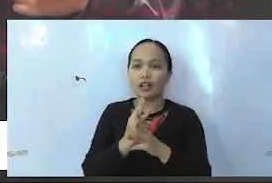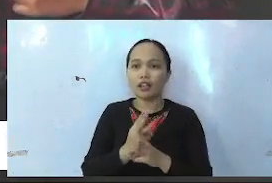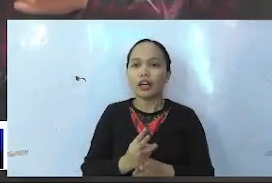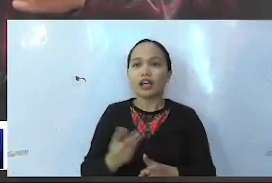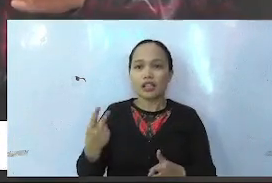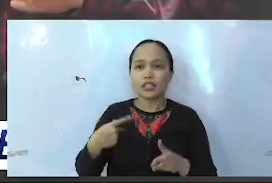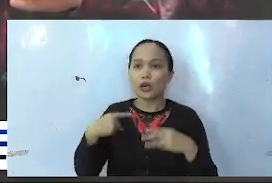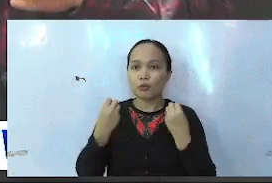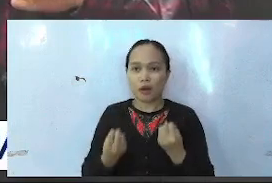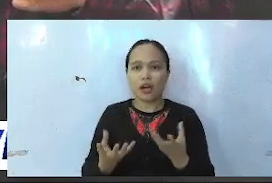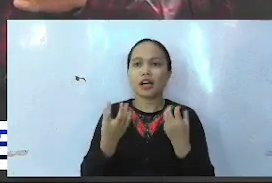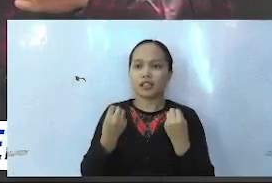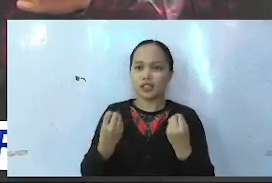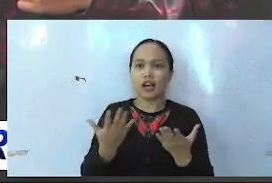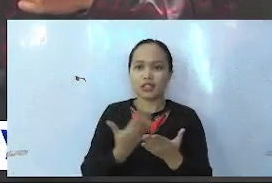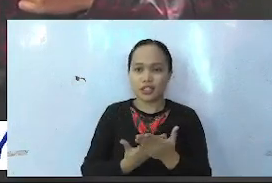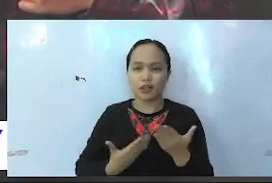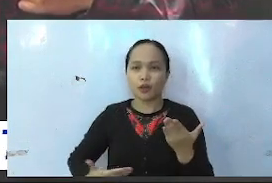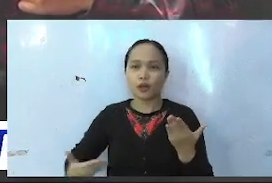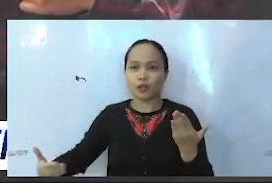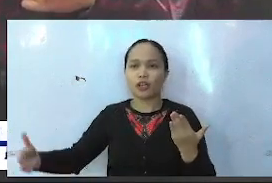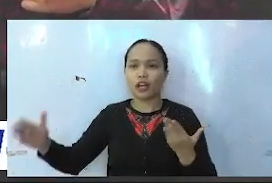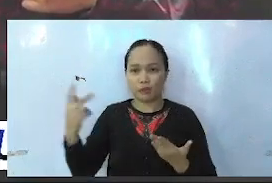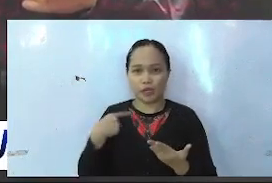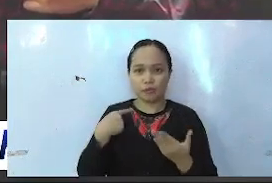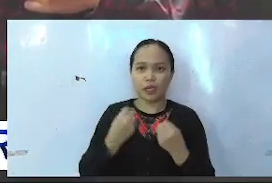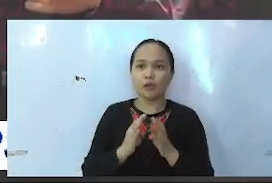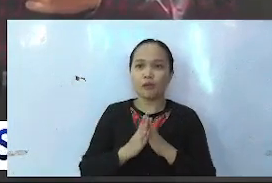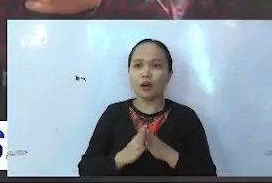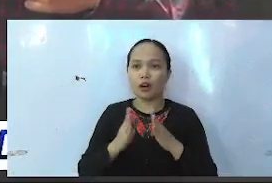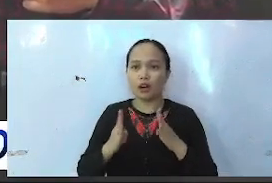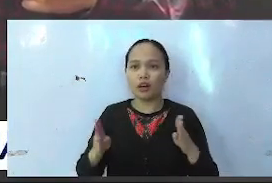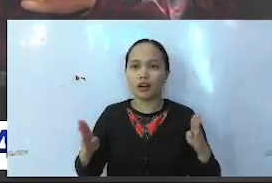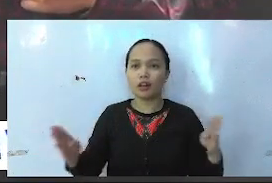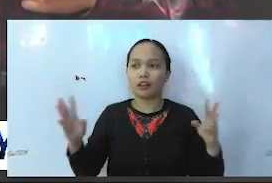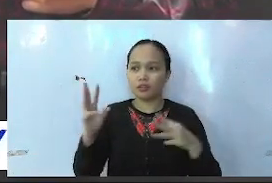world, there's so much in store. A big, big